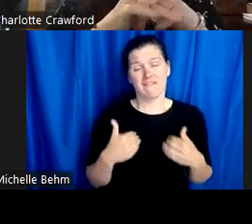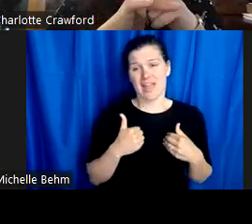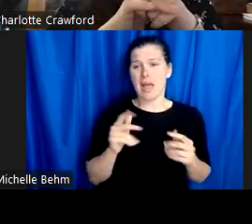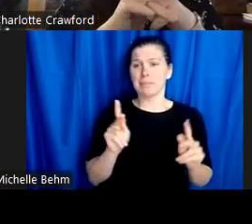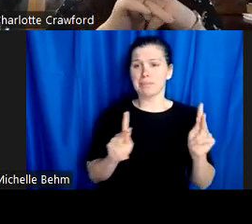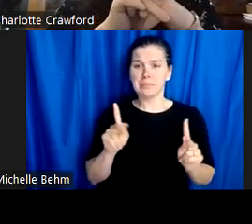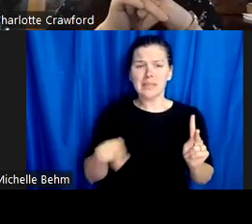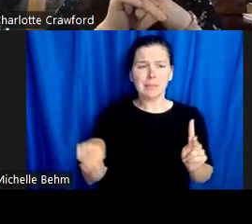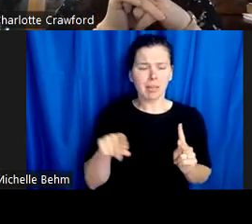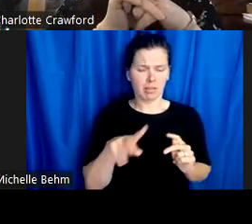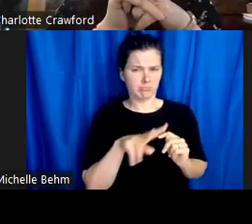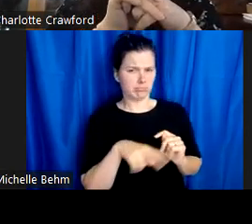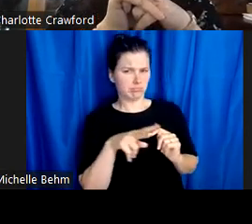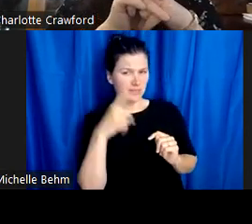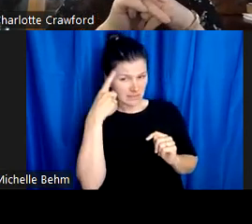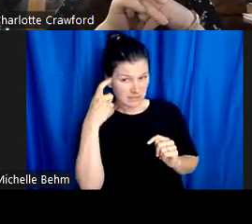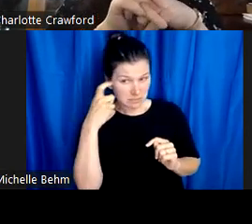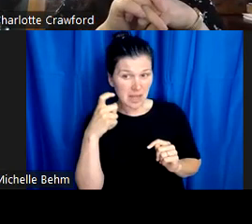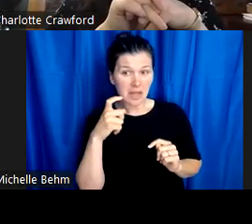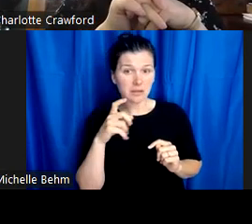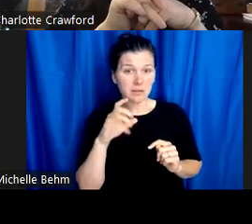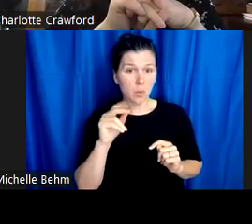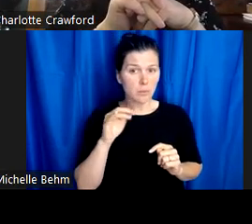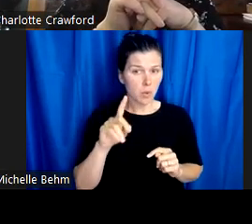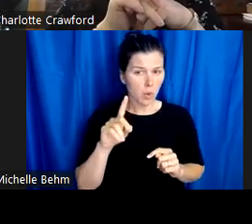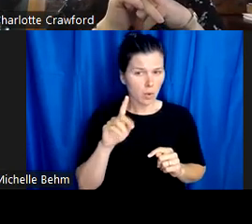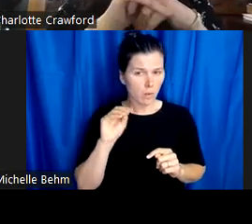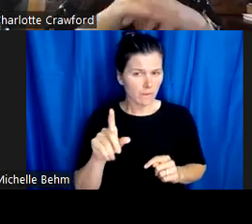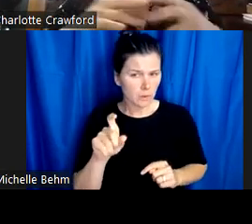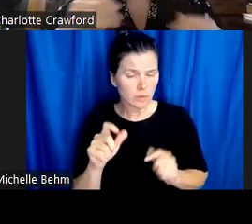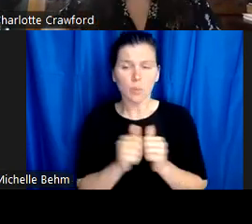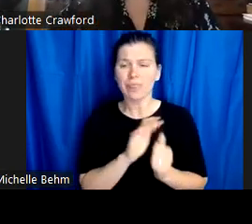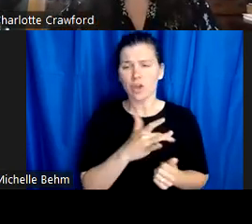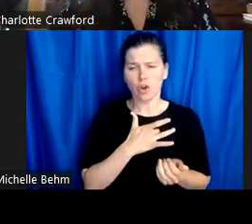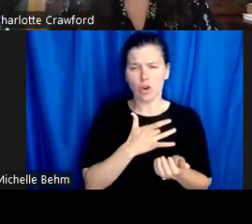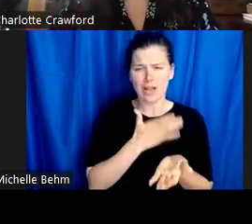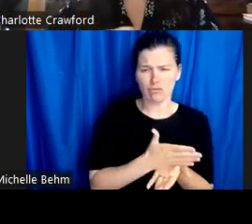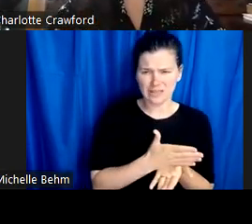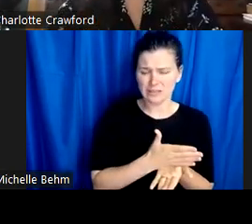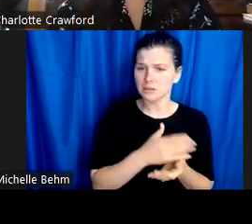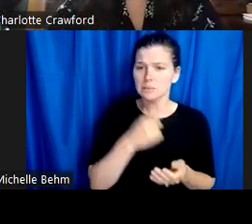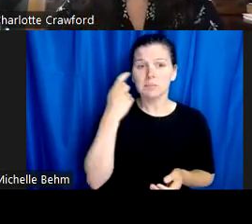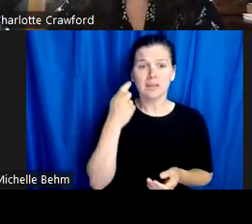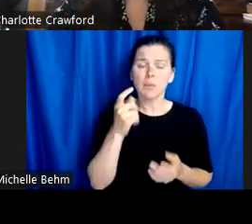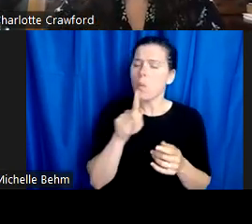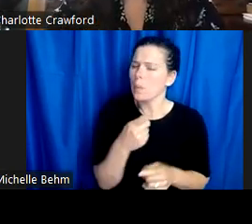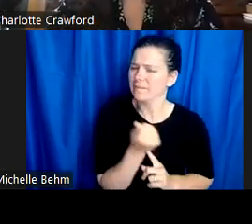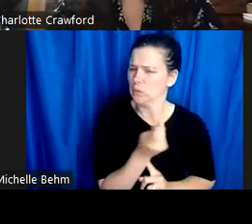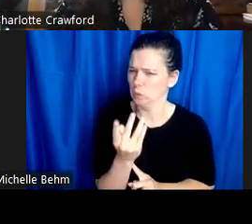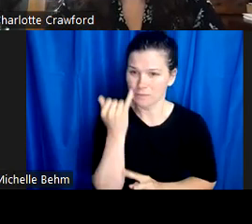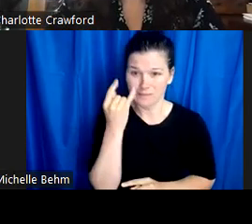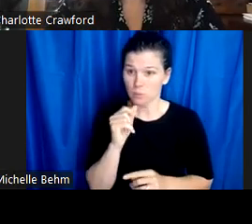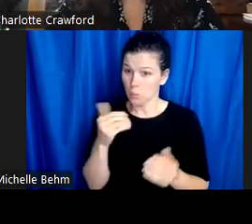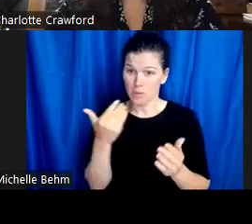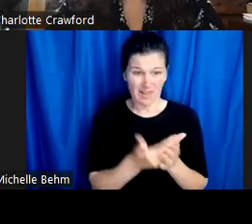an opioid overdose in cardiac arrest. There's only been a couple of them because if you don't get there quick enough, they've actually given